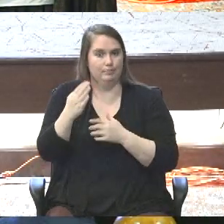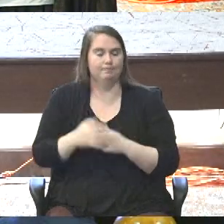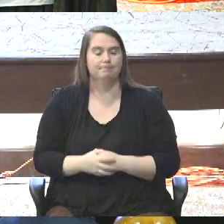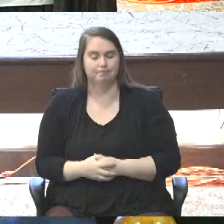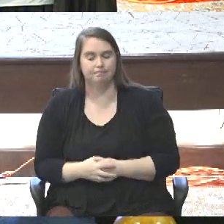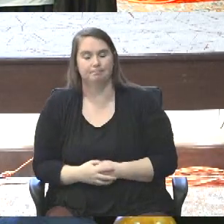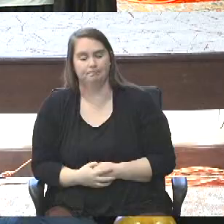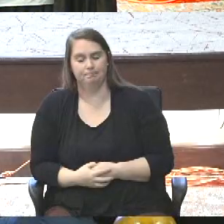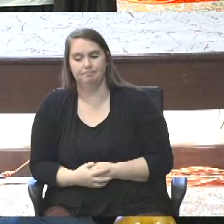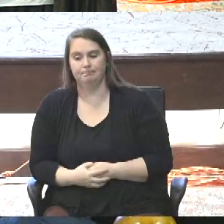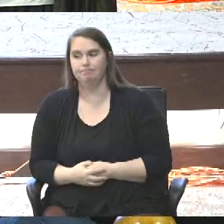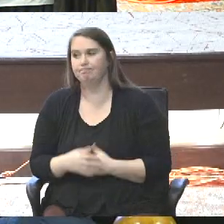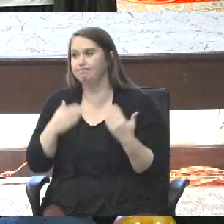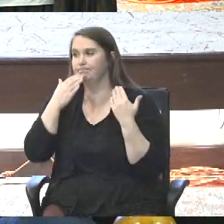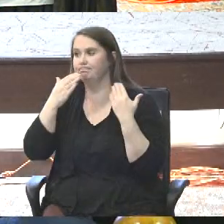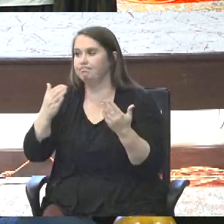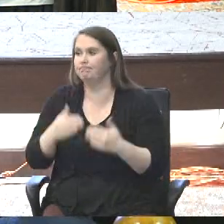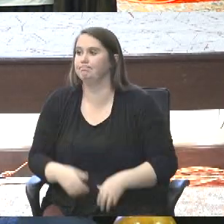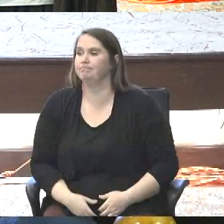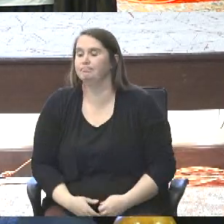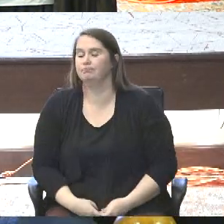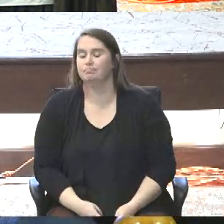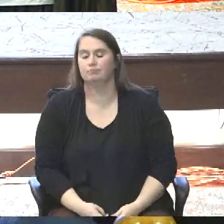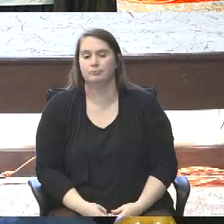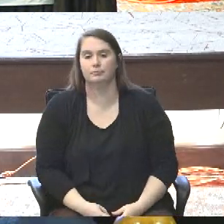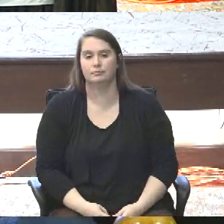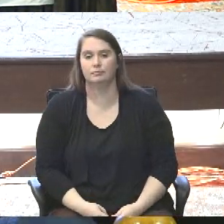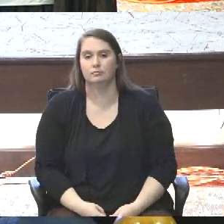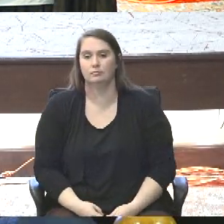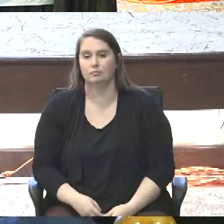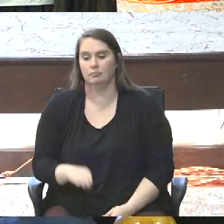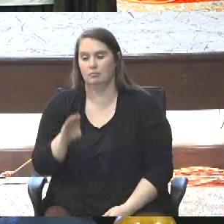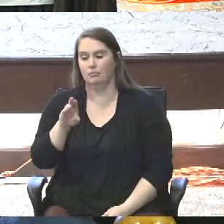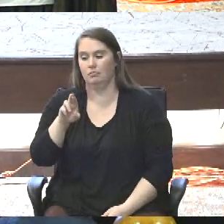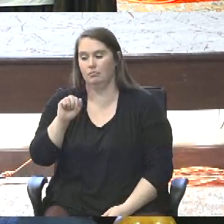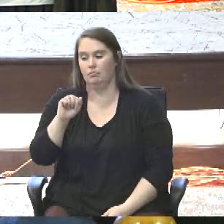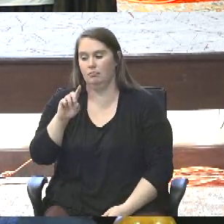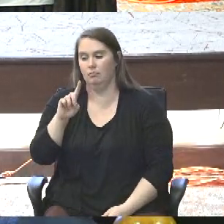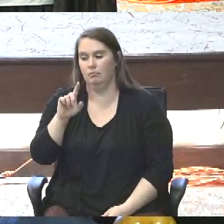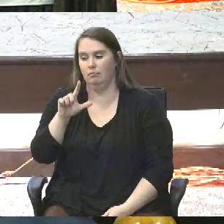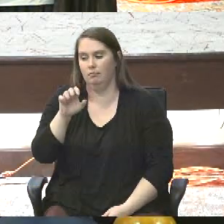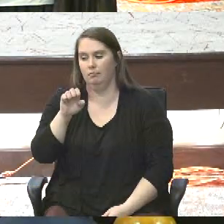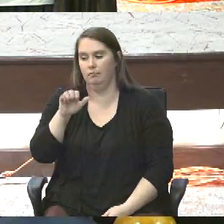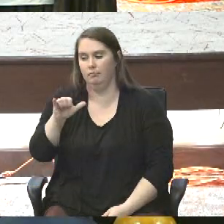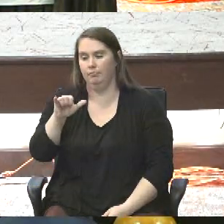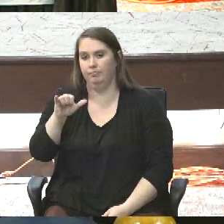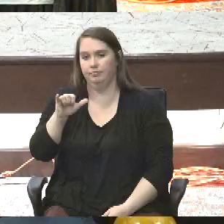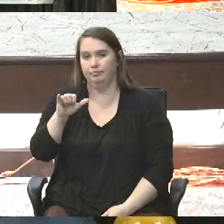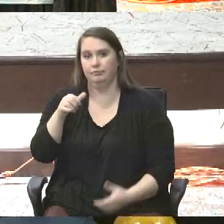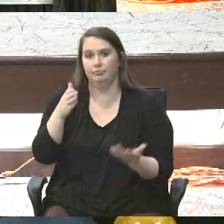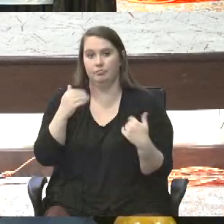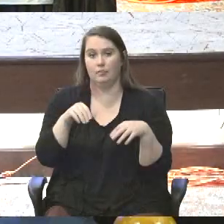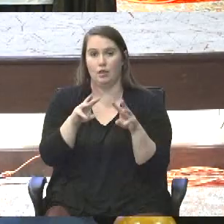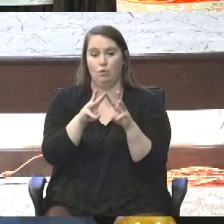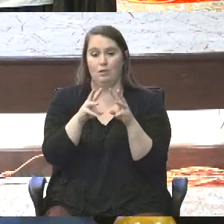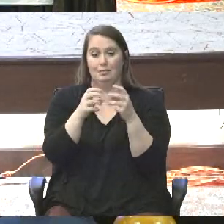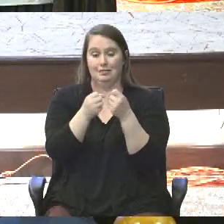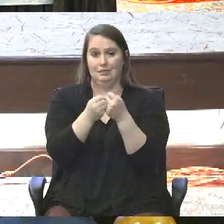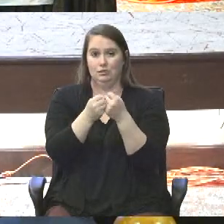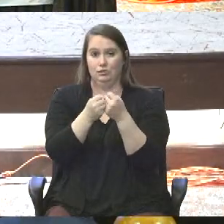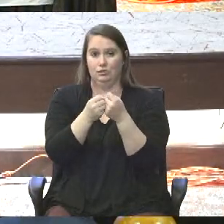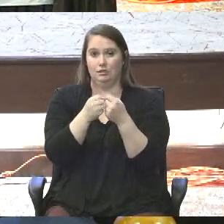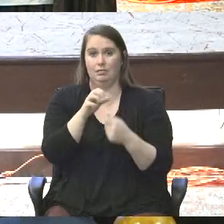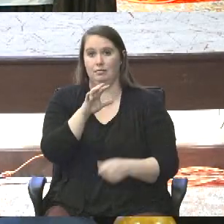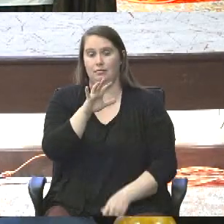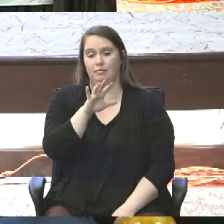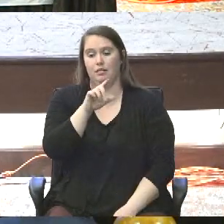you. Thank y'all. Bradley, next thing is work session